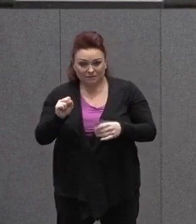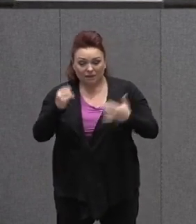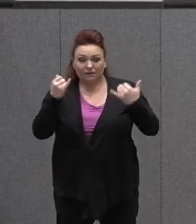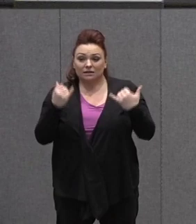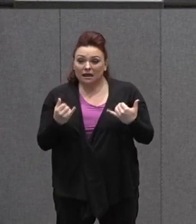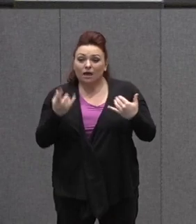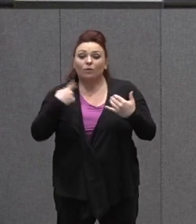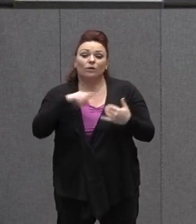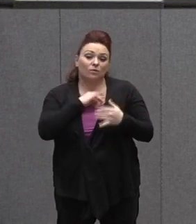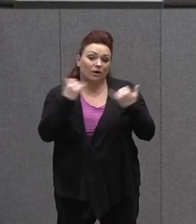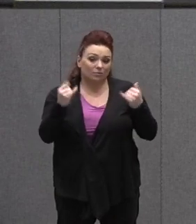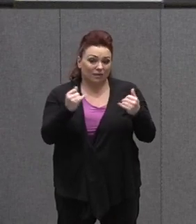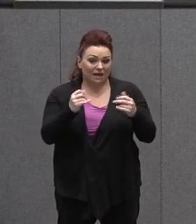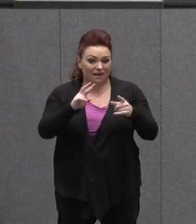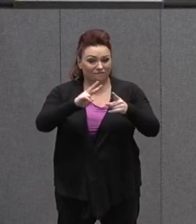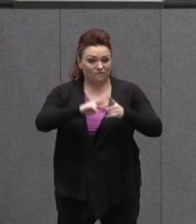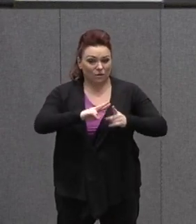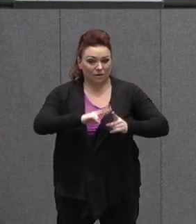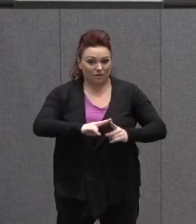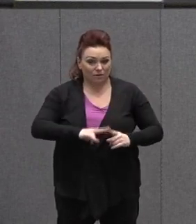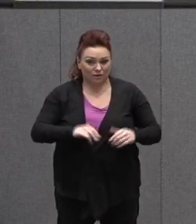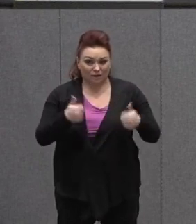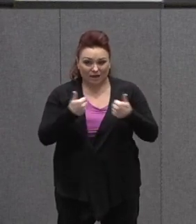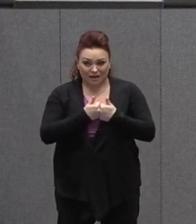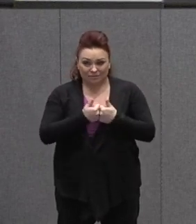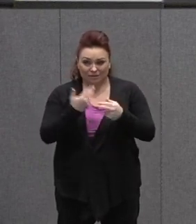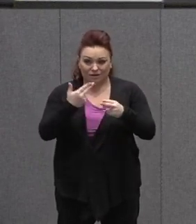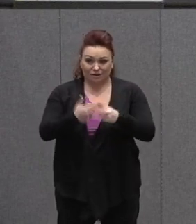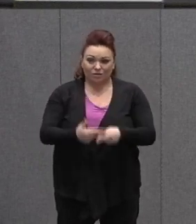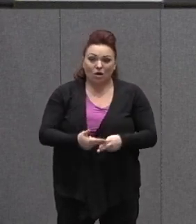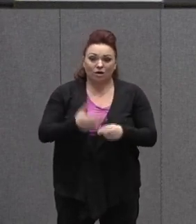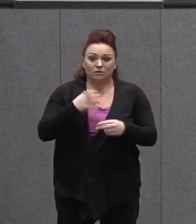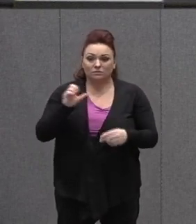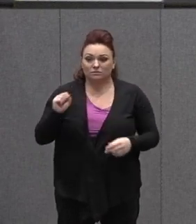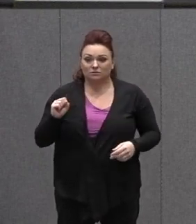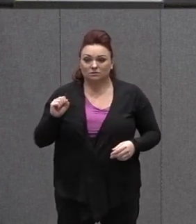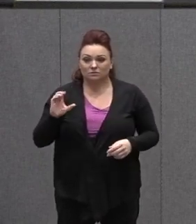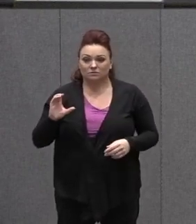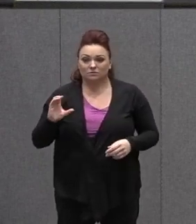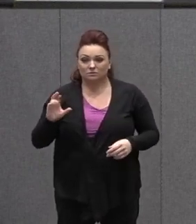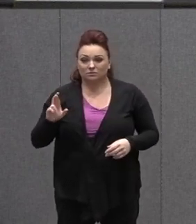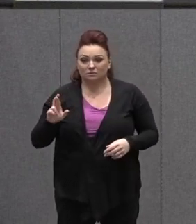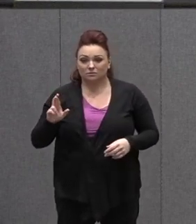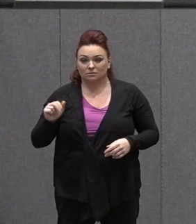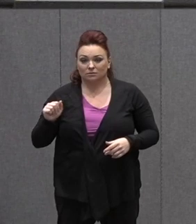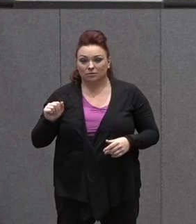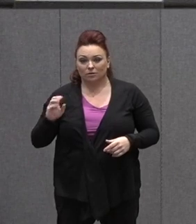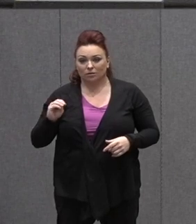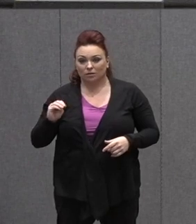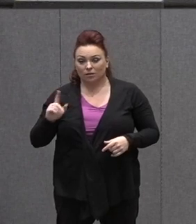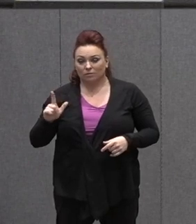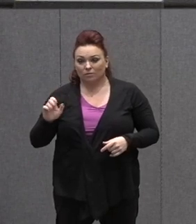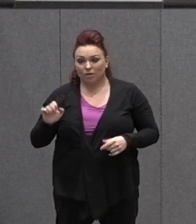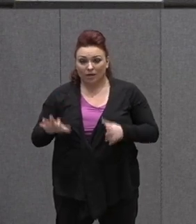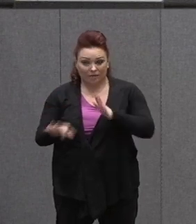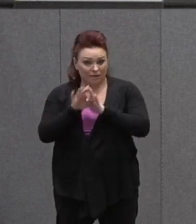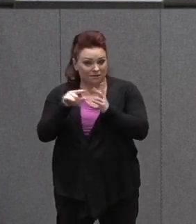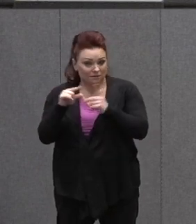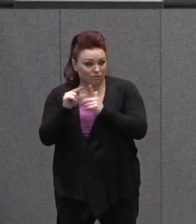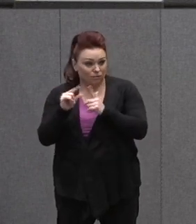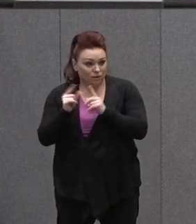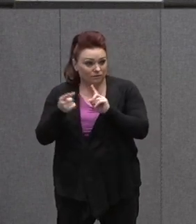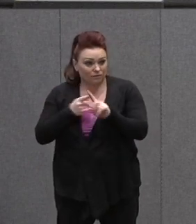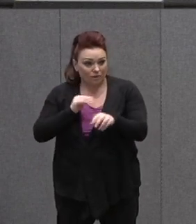Now, we're going to play a little vocabulary game I like to call Scramble. I've chosen some words from the night